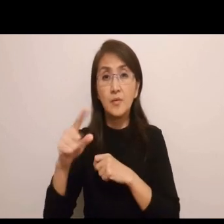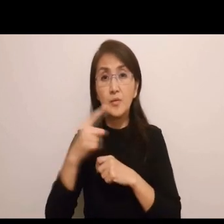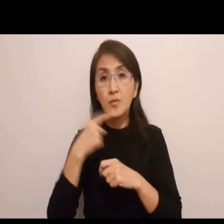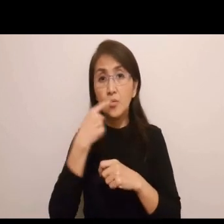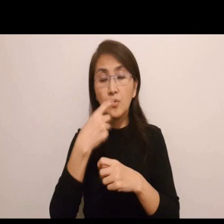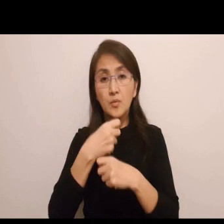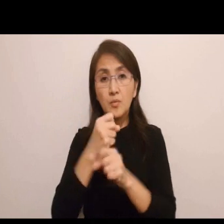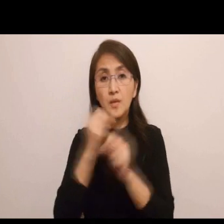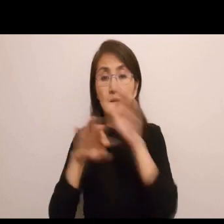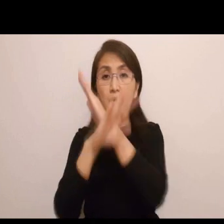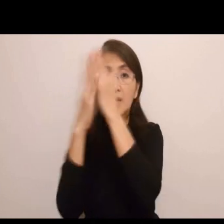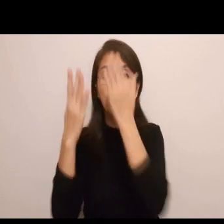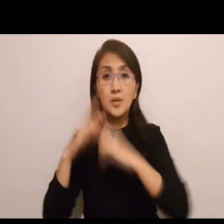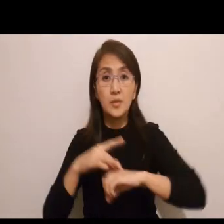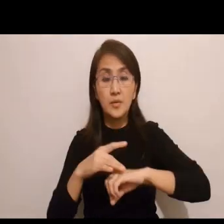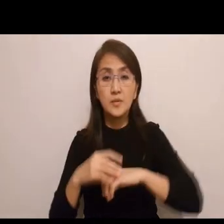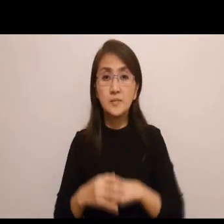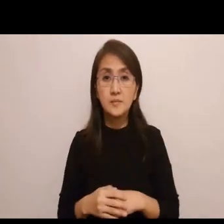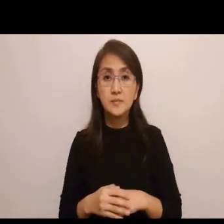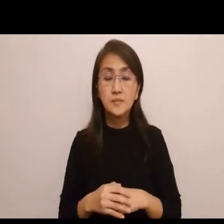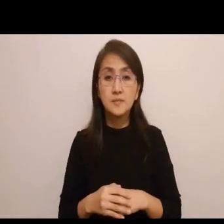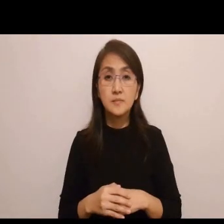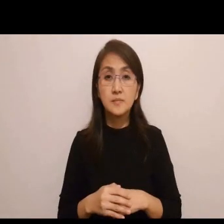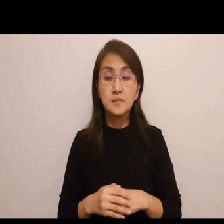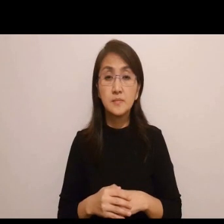Our help is from the Lord, who made heaven and earth.